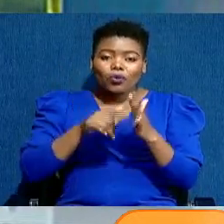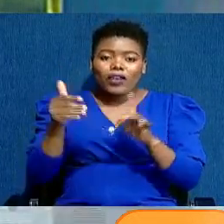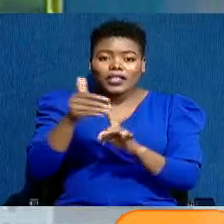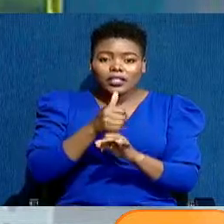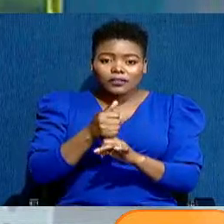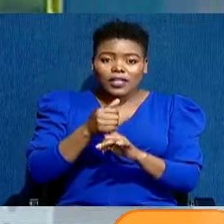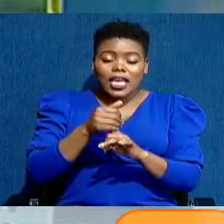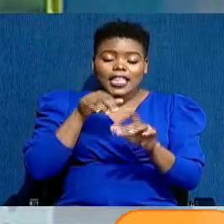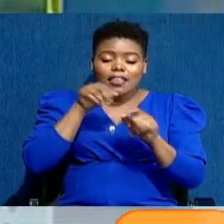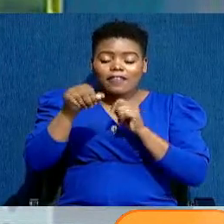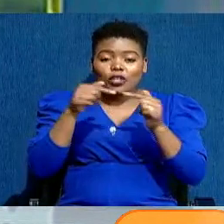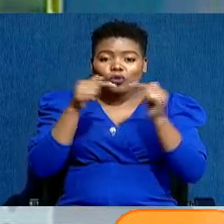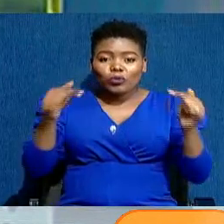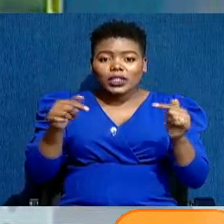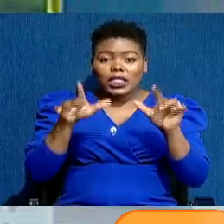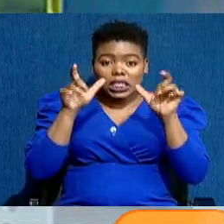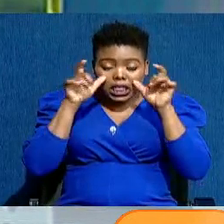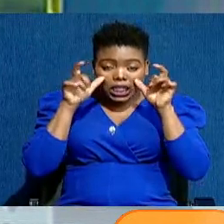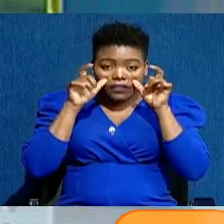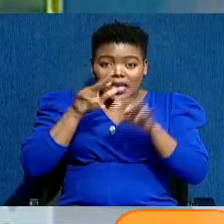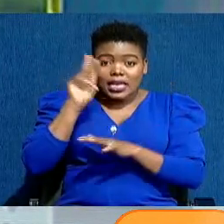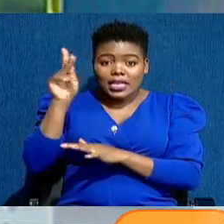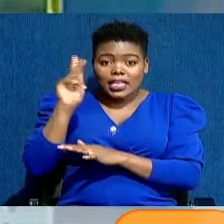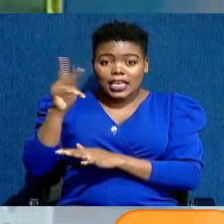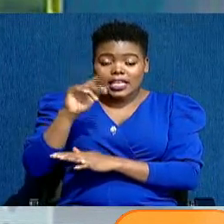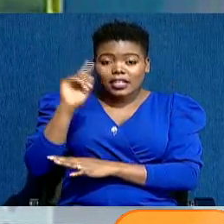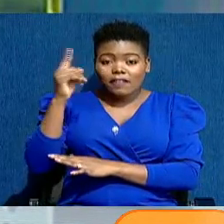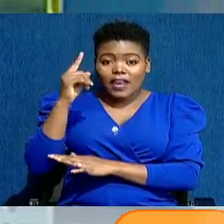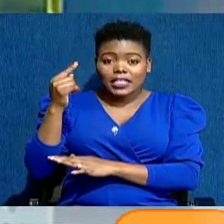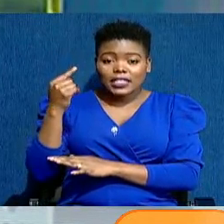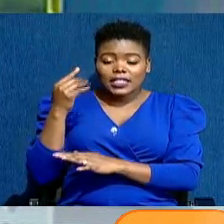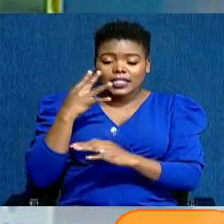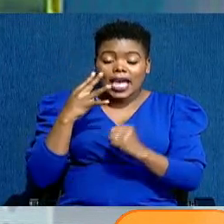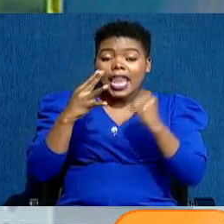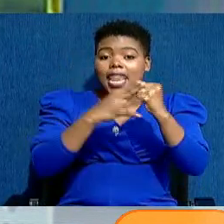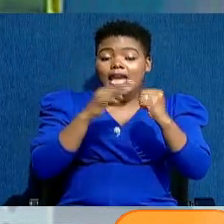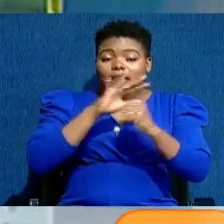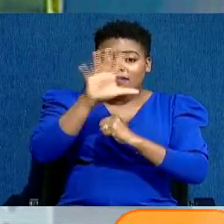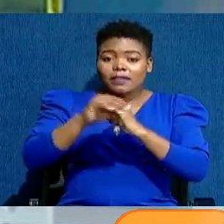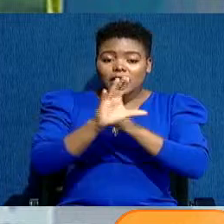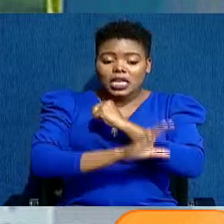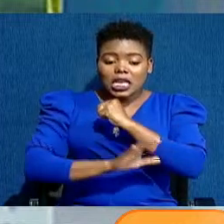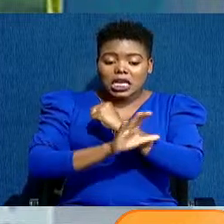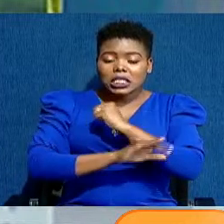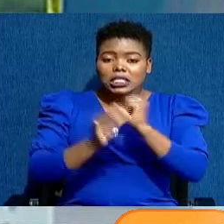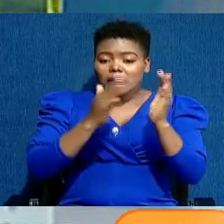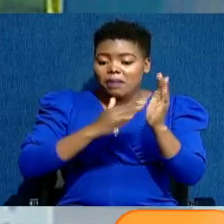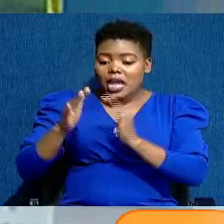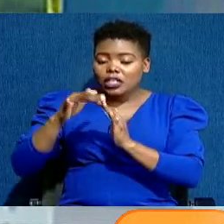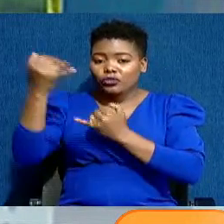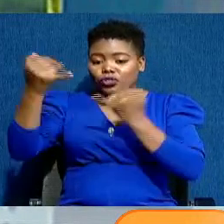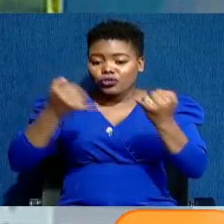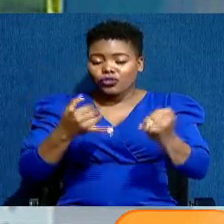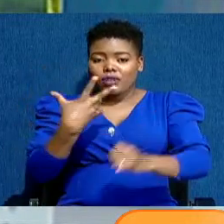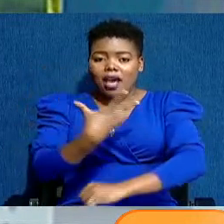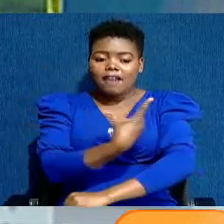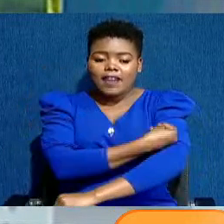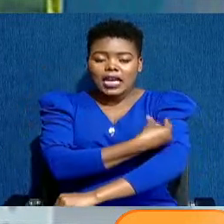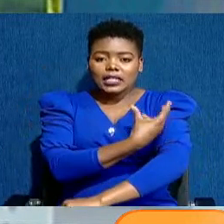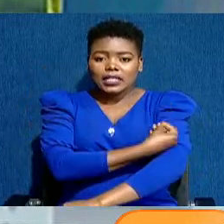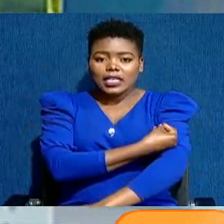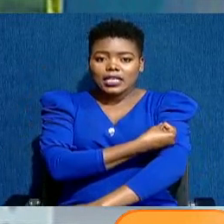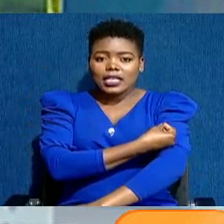against HIV. Kenya is among the first 9 African countries set to